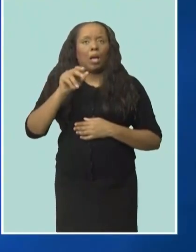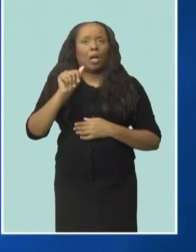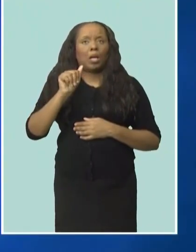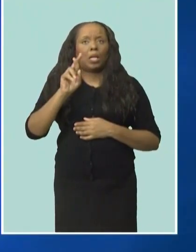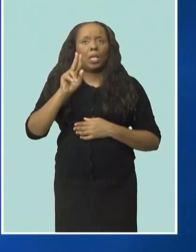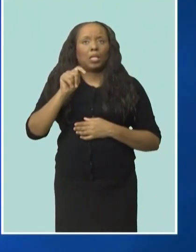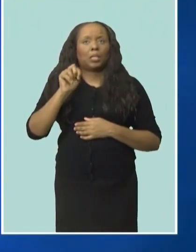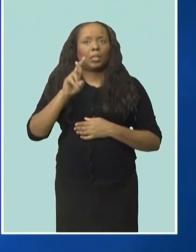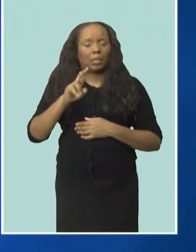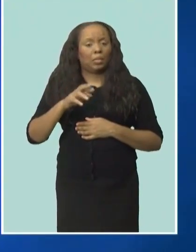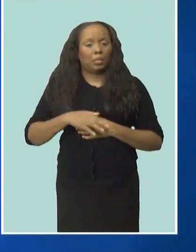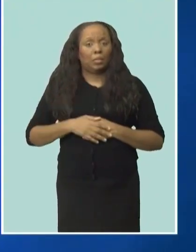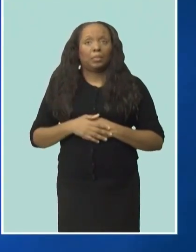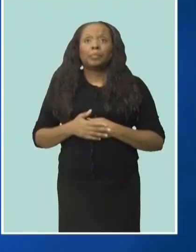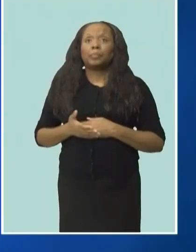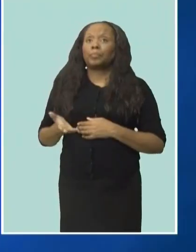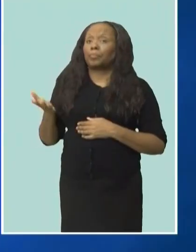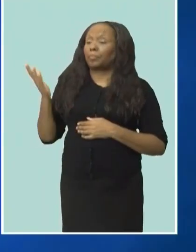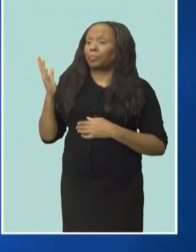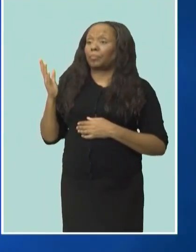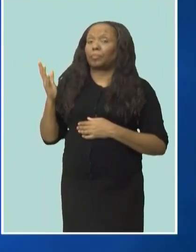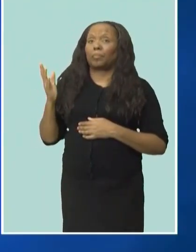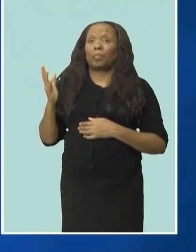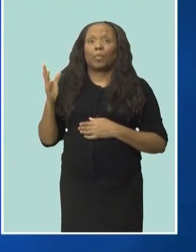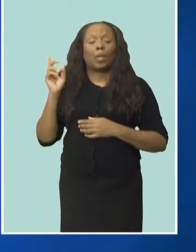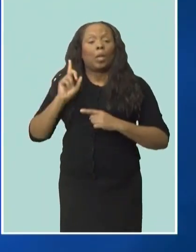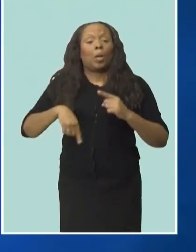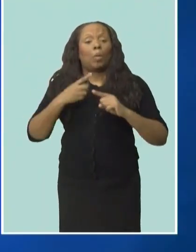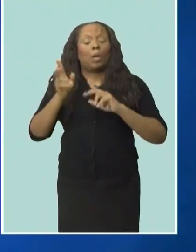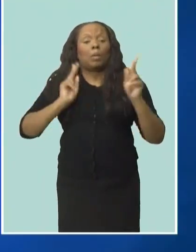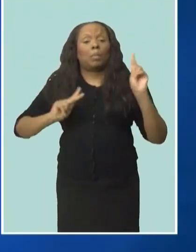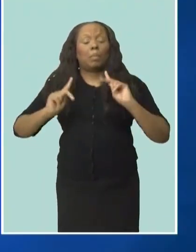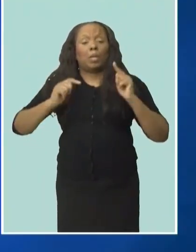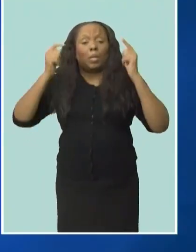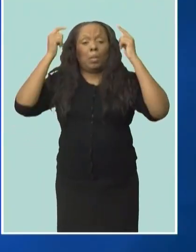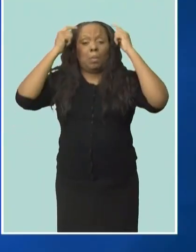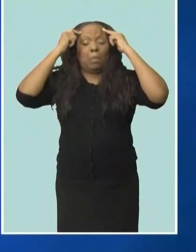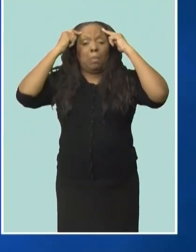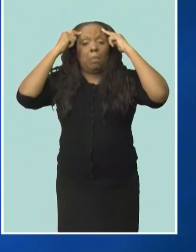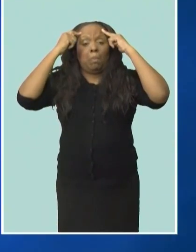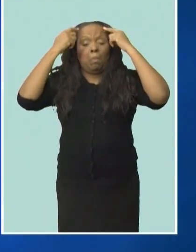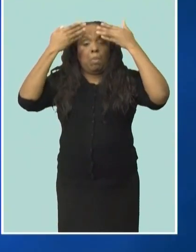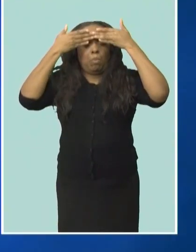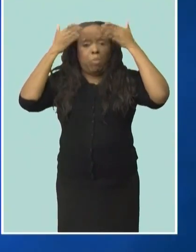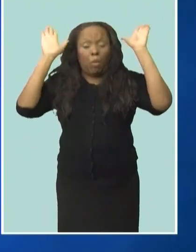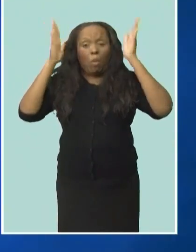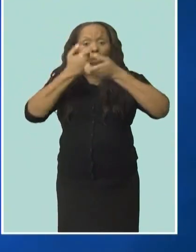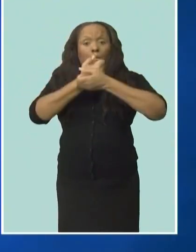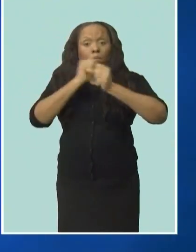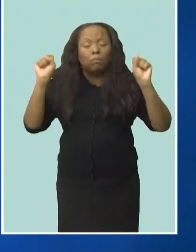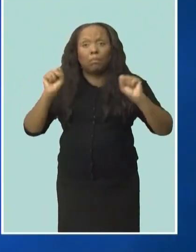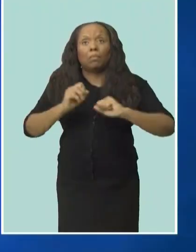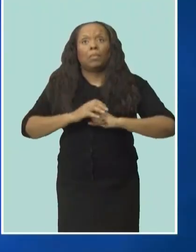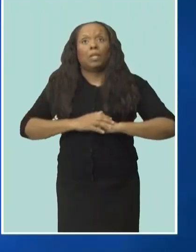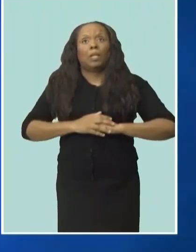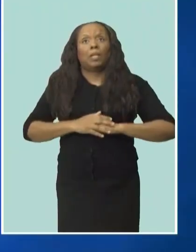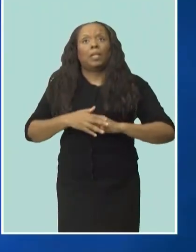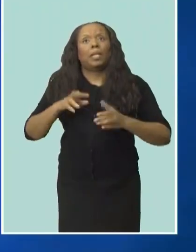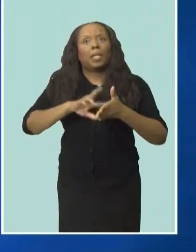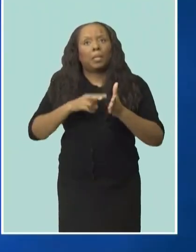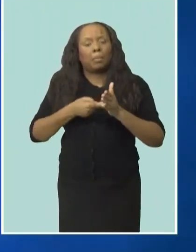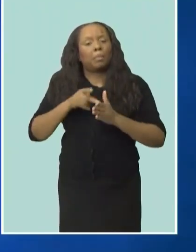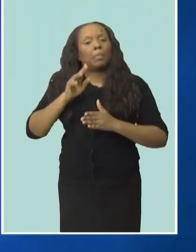link the emancipation of the mind with the building of the self-esteem, or put it the other way, the building